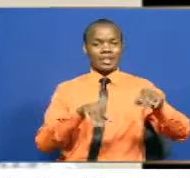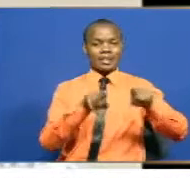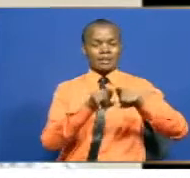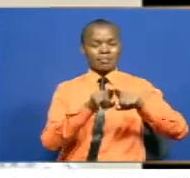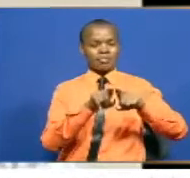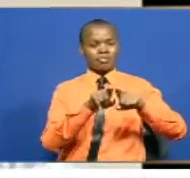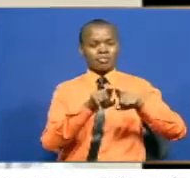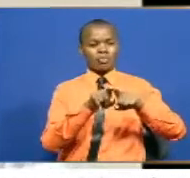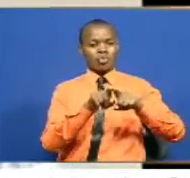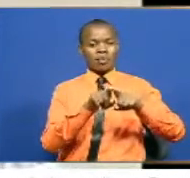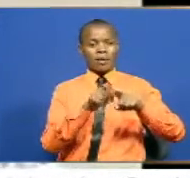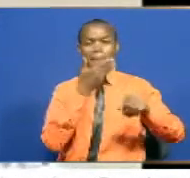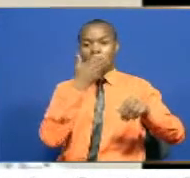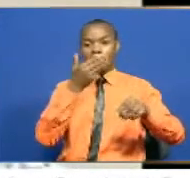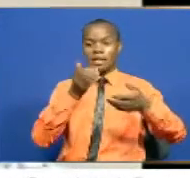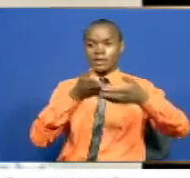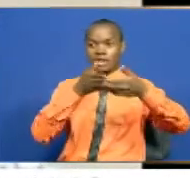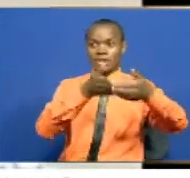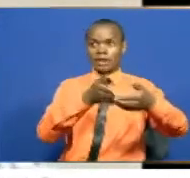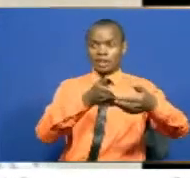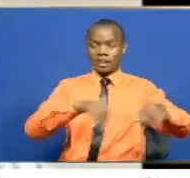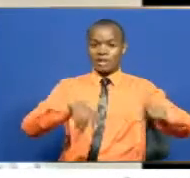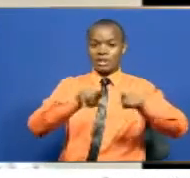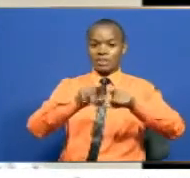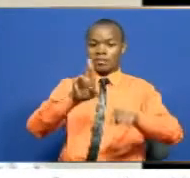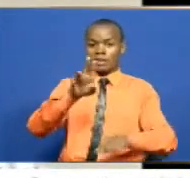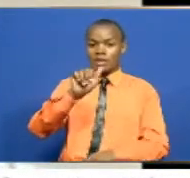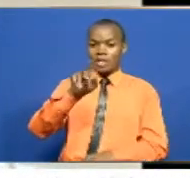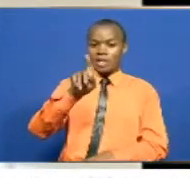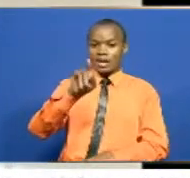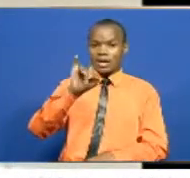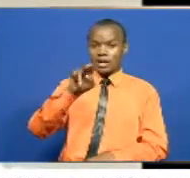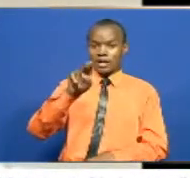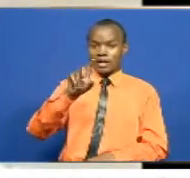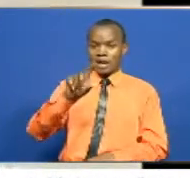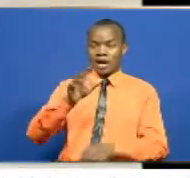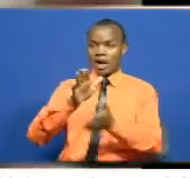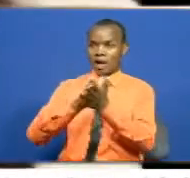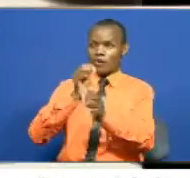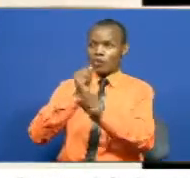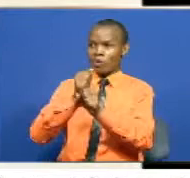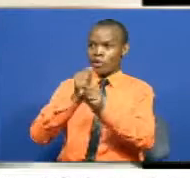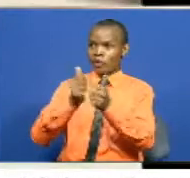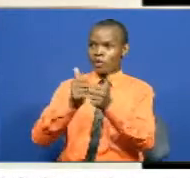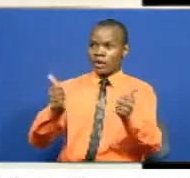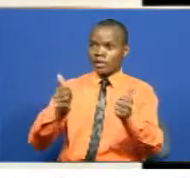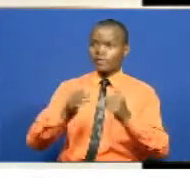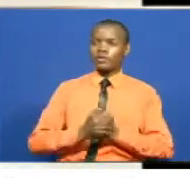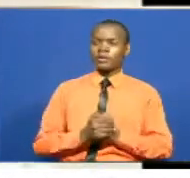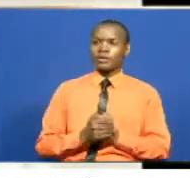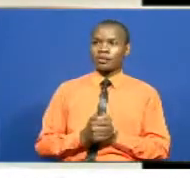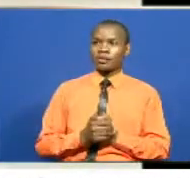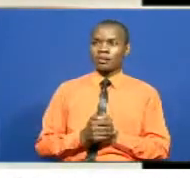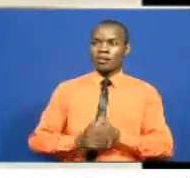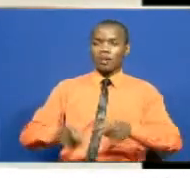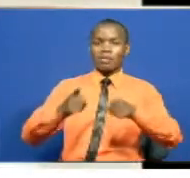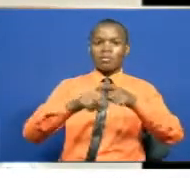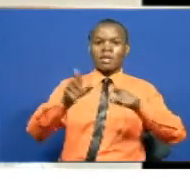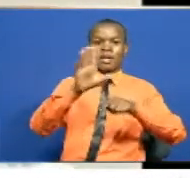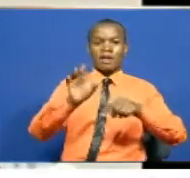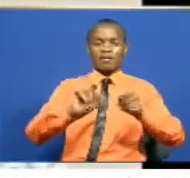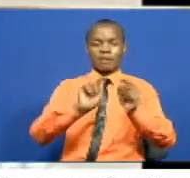in the first place in terms of ranking, in terms of performance in Africa. But in the middle, we have teams like